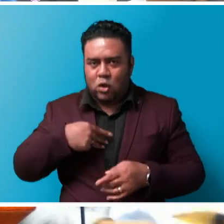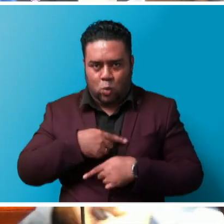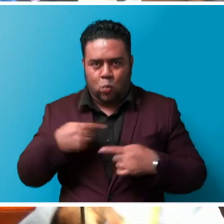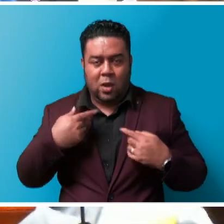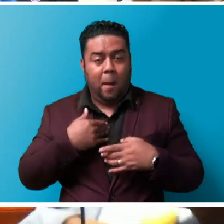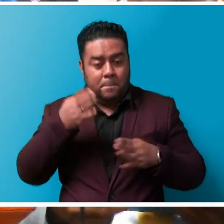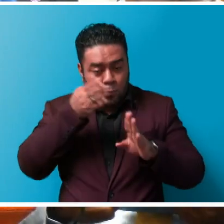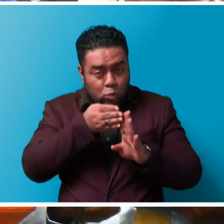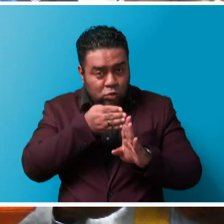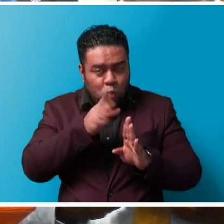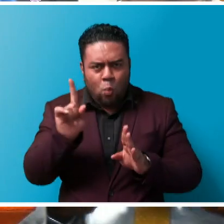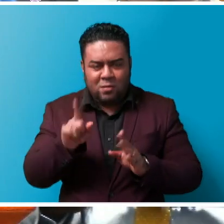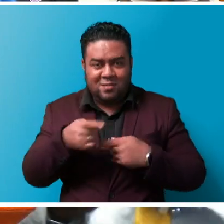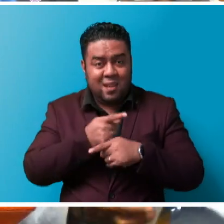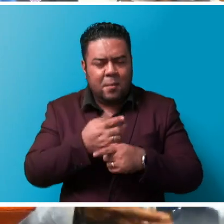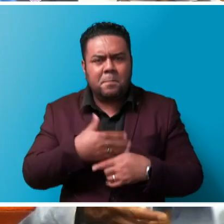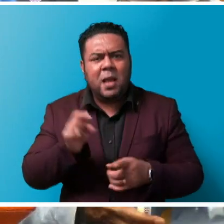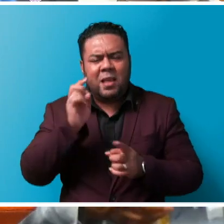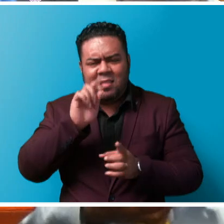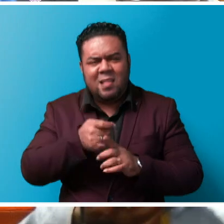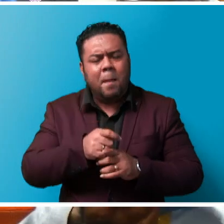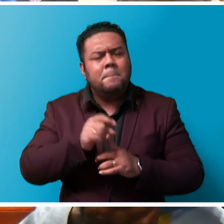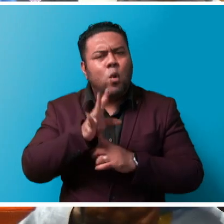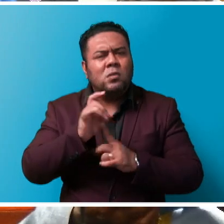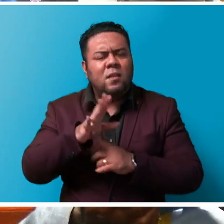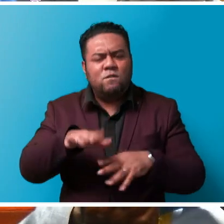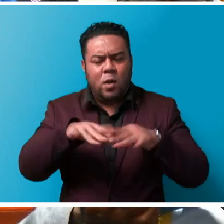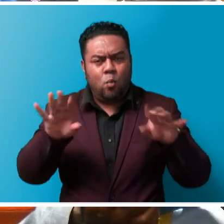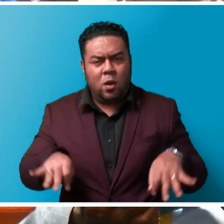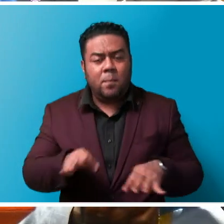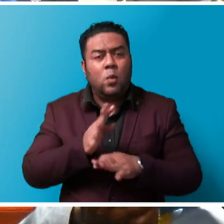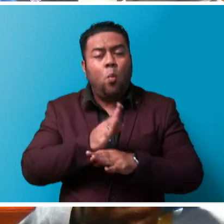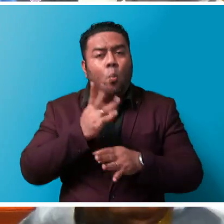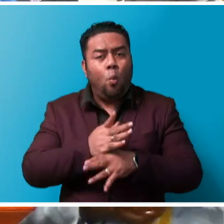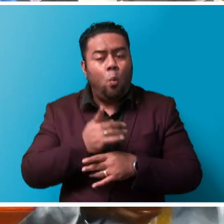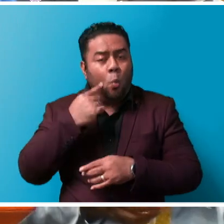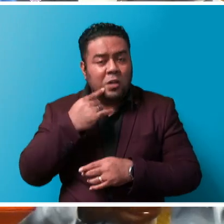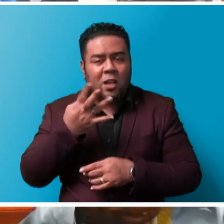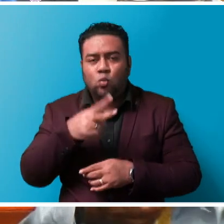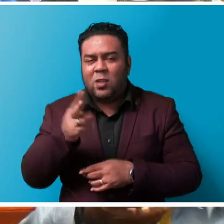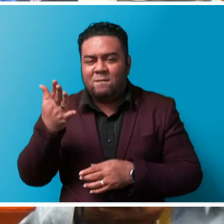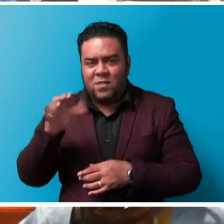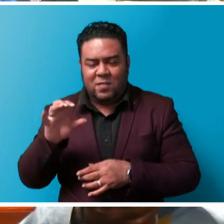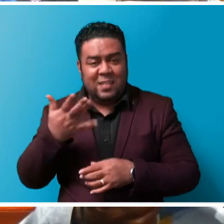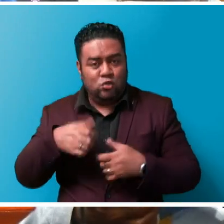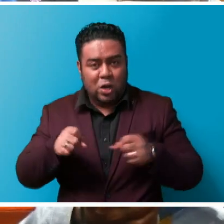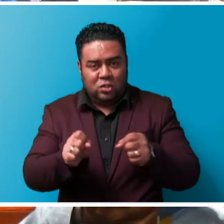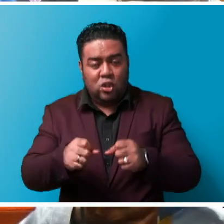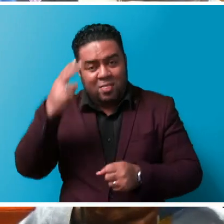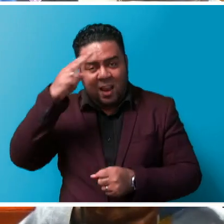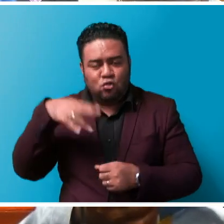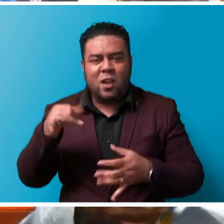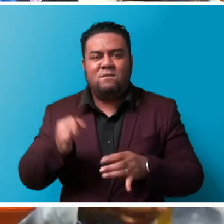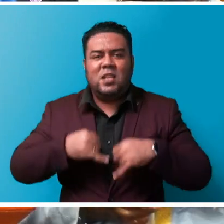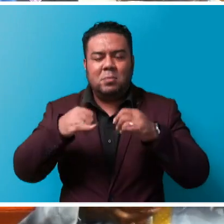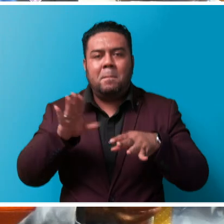is guided by key national and international frameworks, including the Water Sector Strategy 2050, National Investment Plan